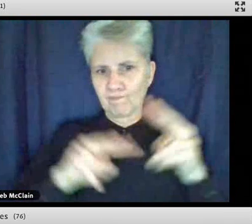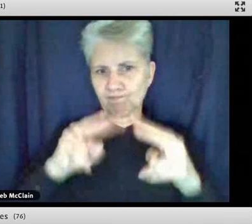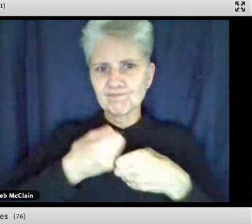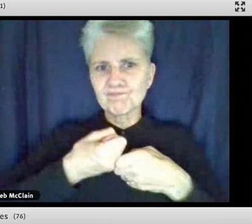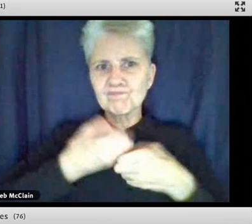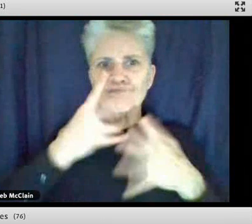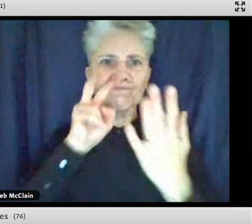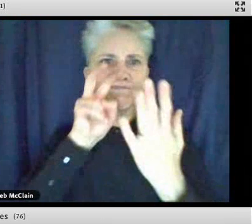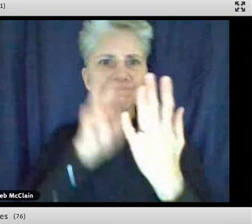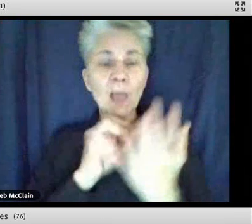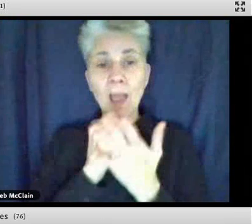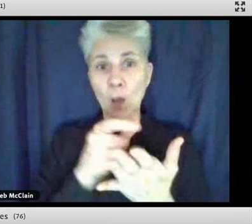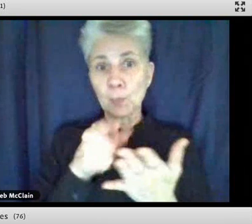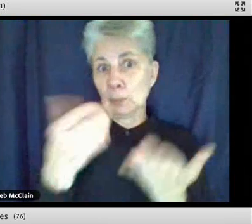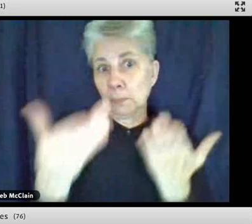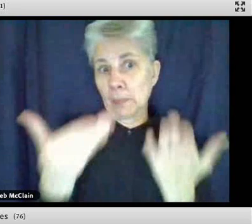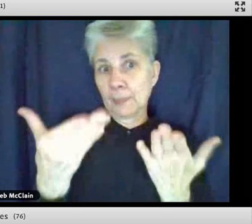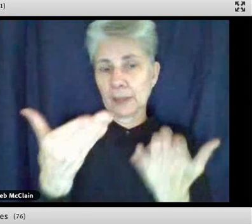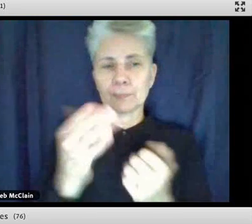online, resources to think about online.